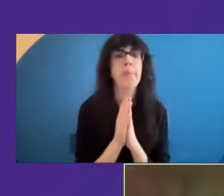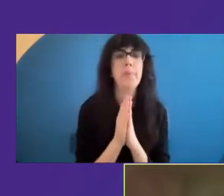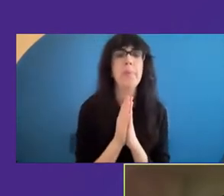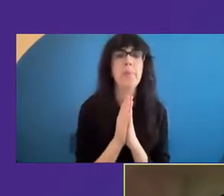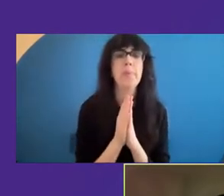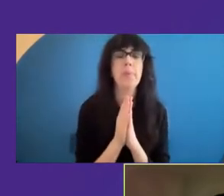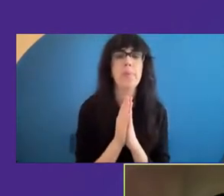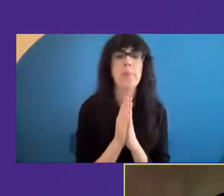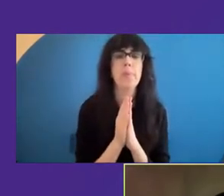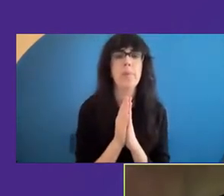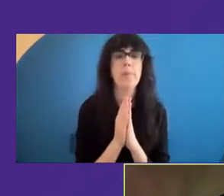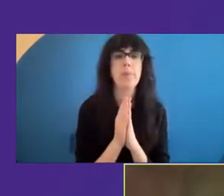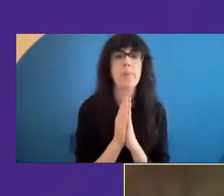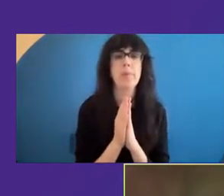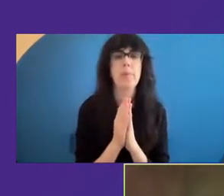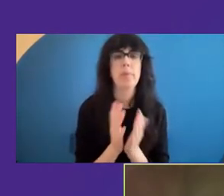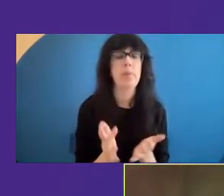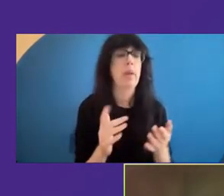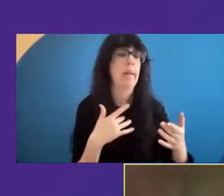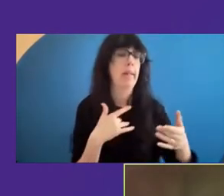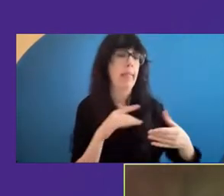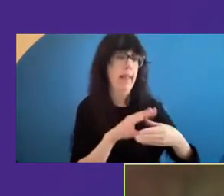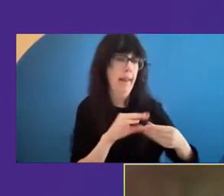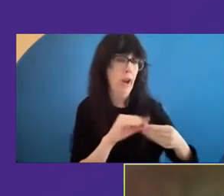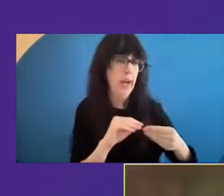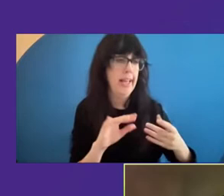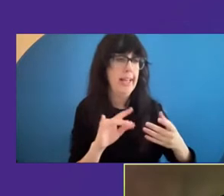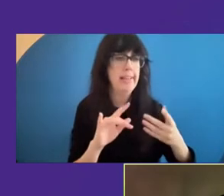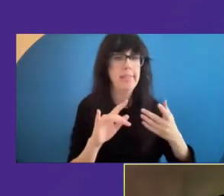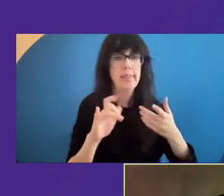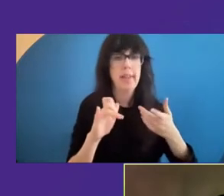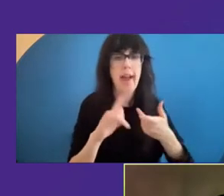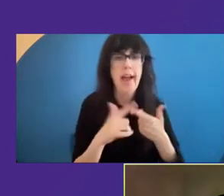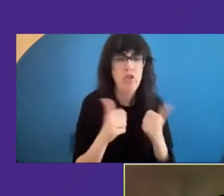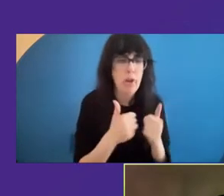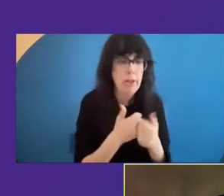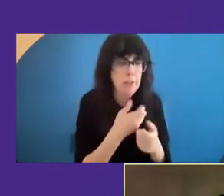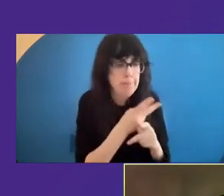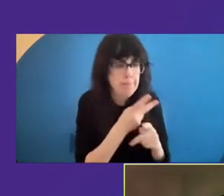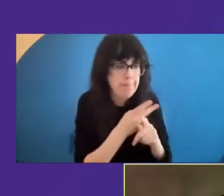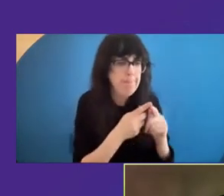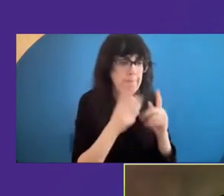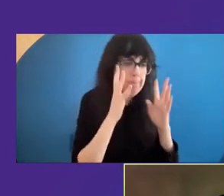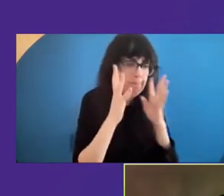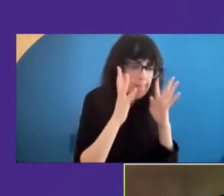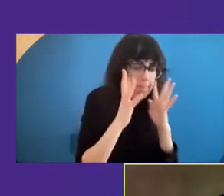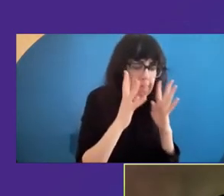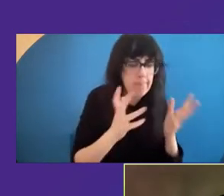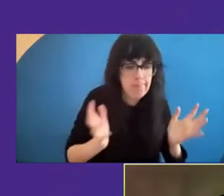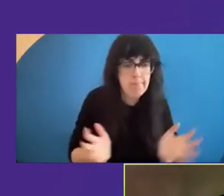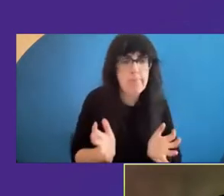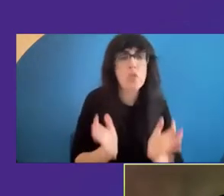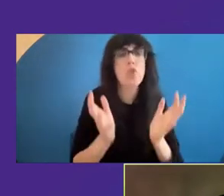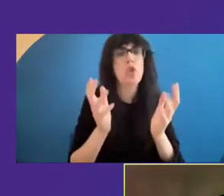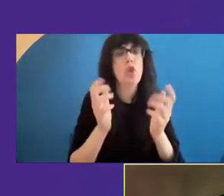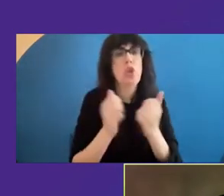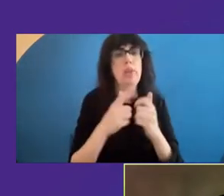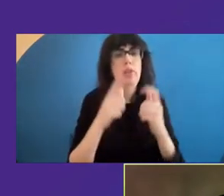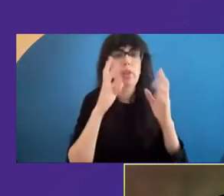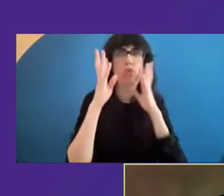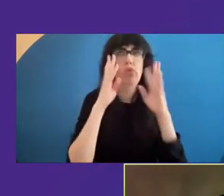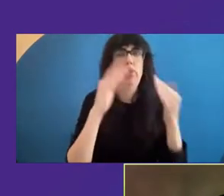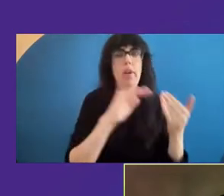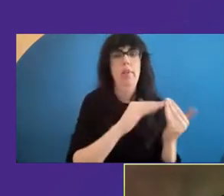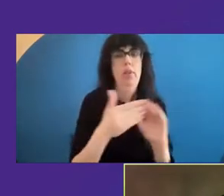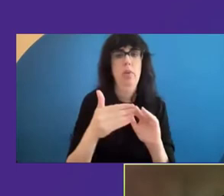The narratives that I generate, the narratives that I foster in the creative community that I have